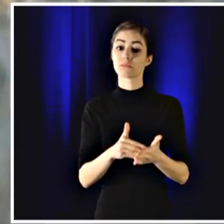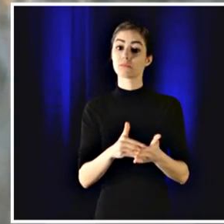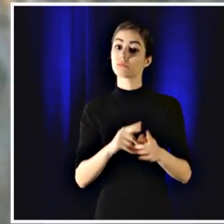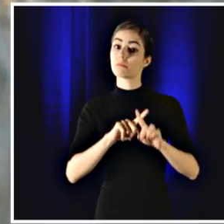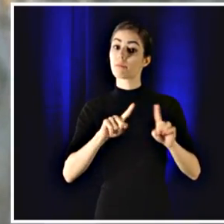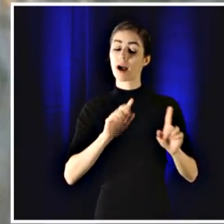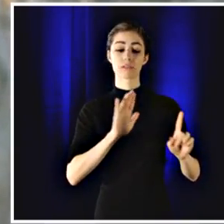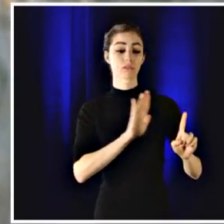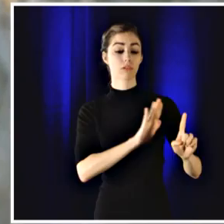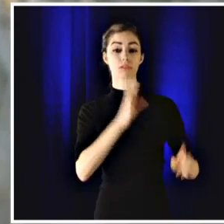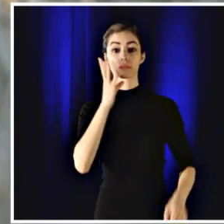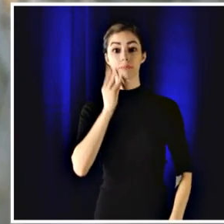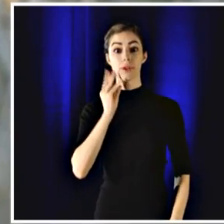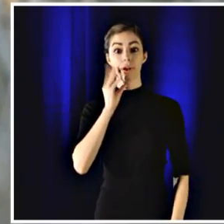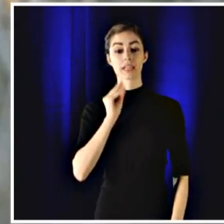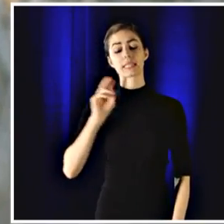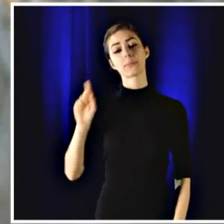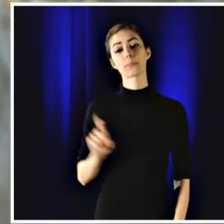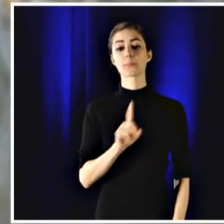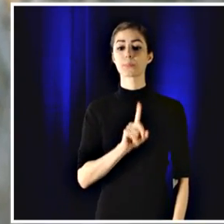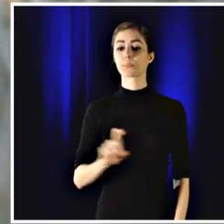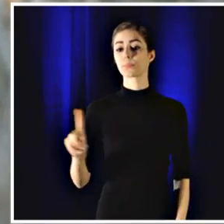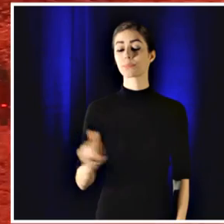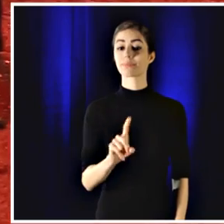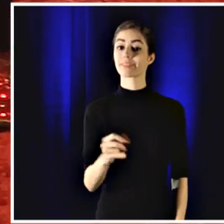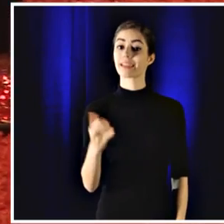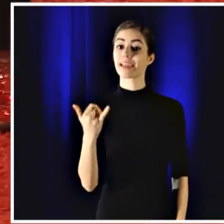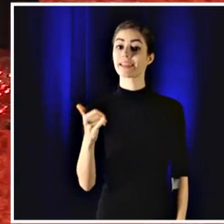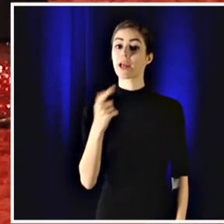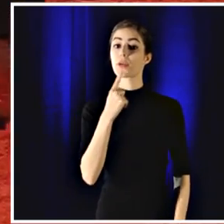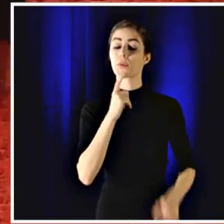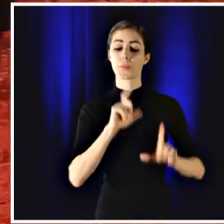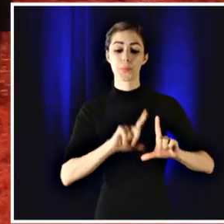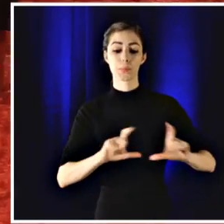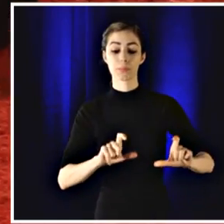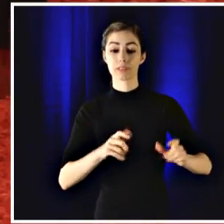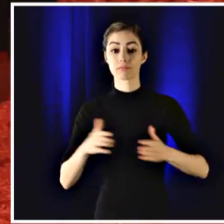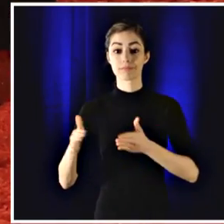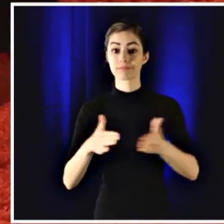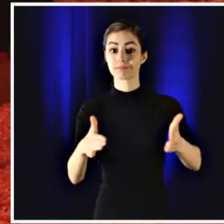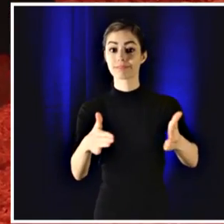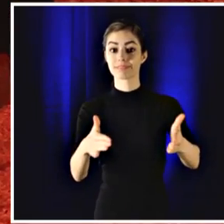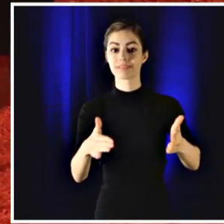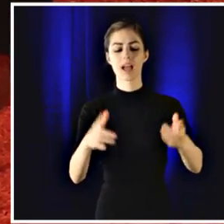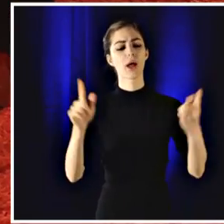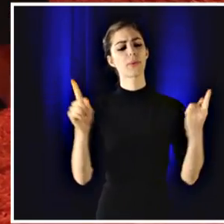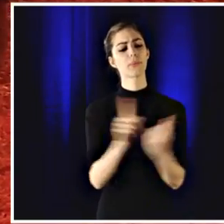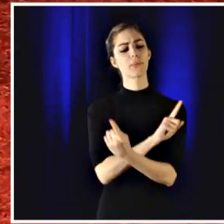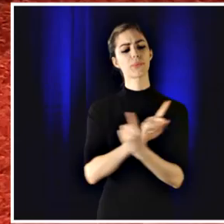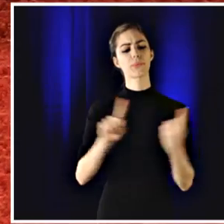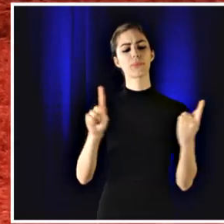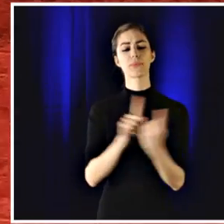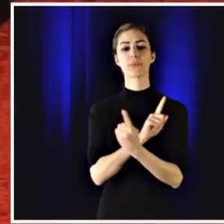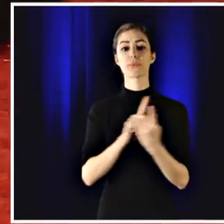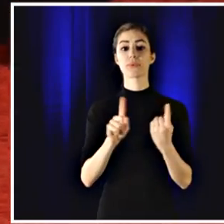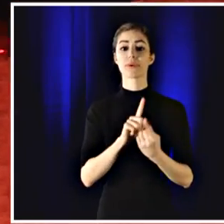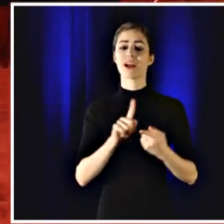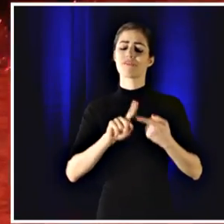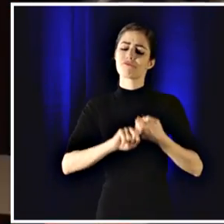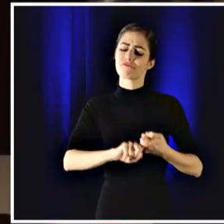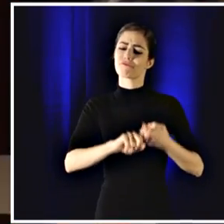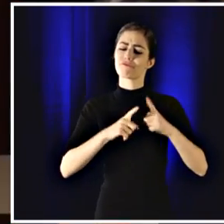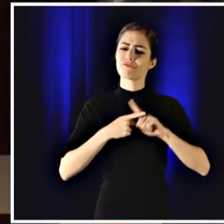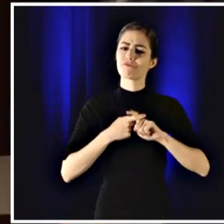road in a pair of brand new shoes, she begins to make friends, lifelong friends. She also helps